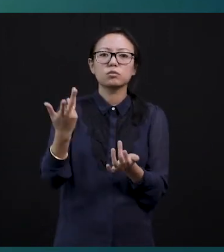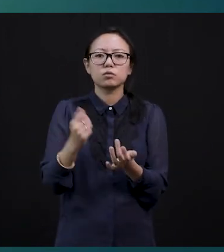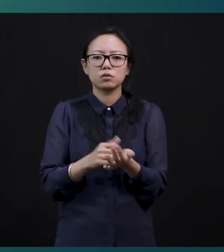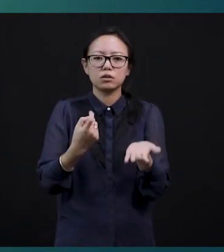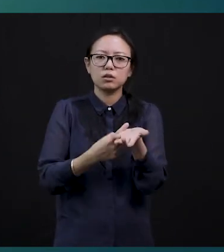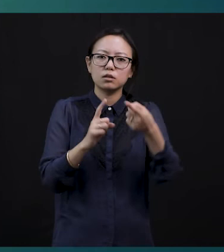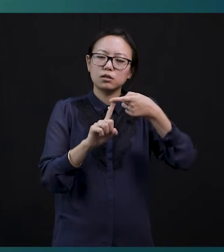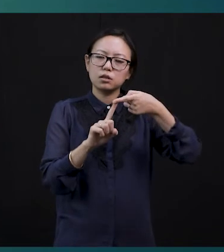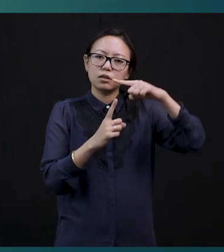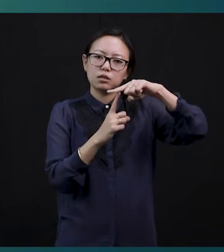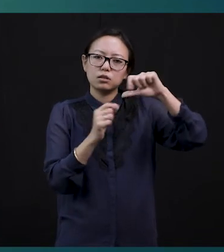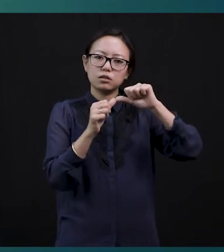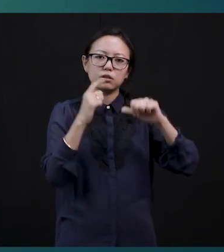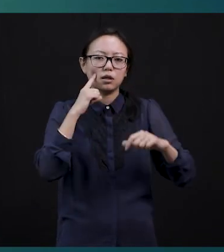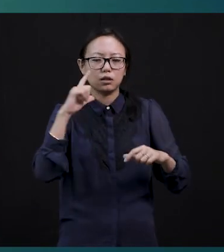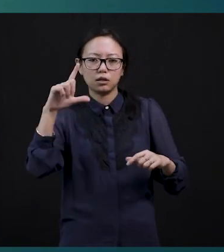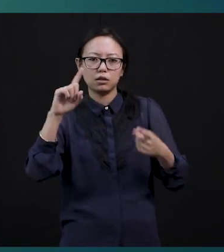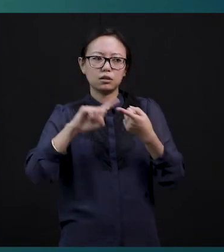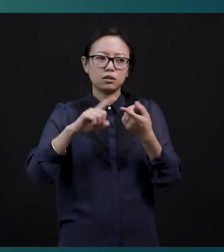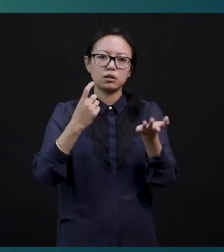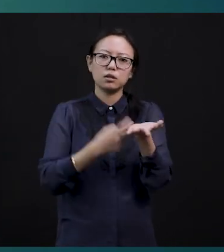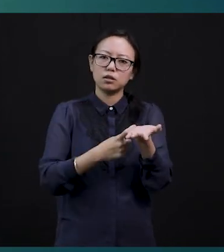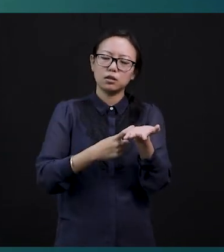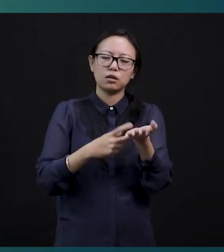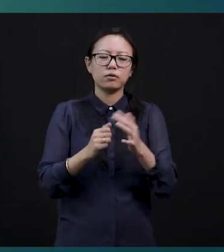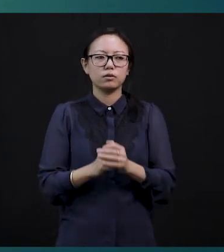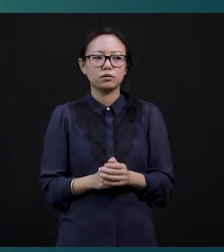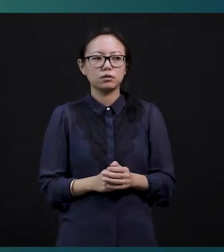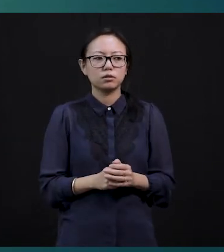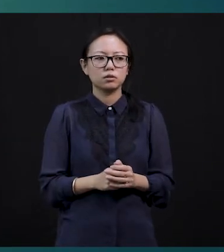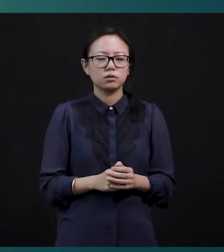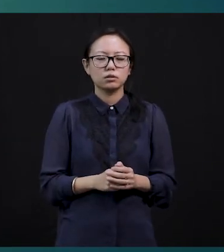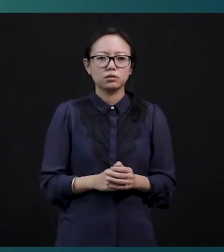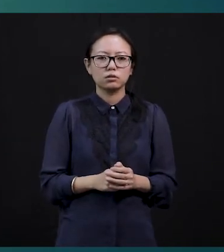is for the wholesaler, the market is also for the retailers, and